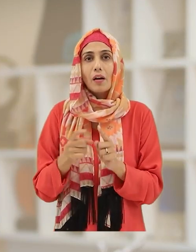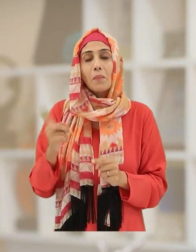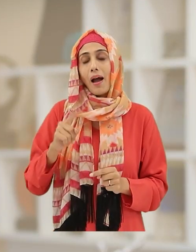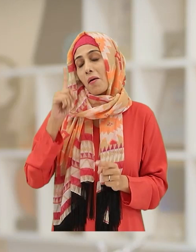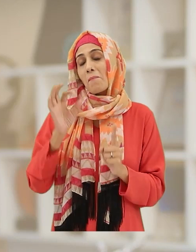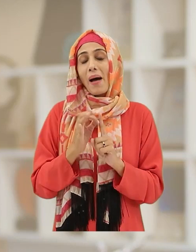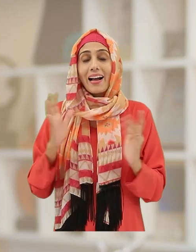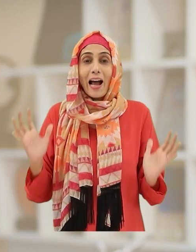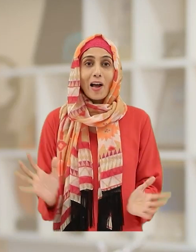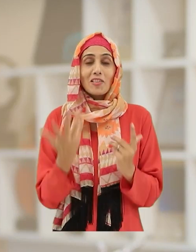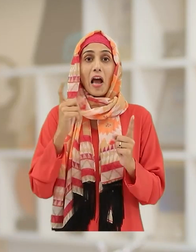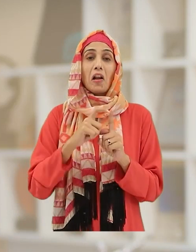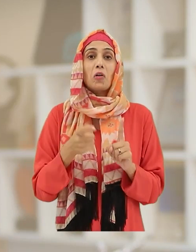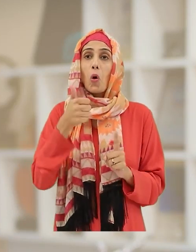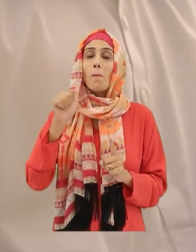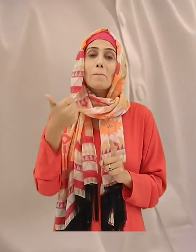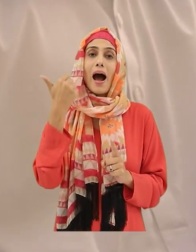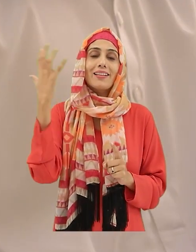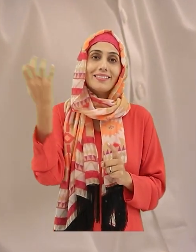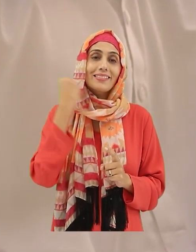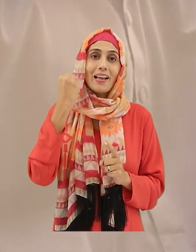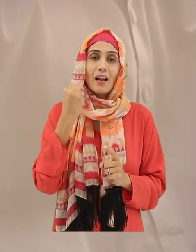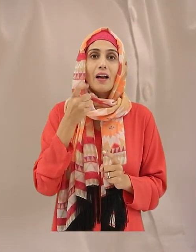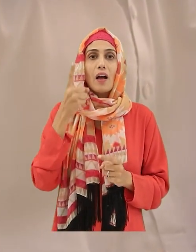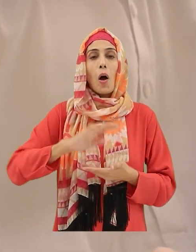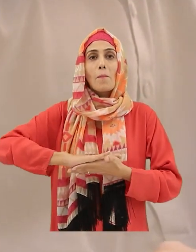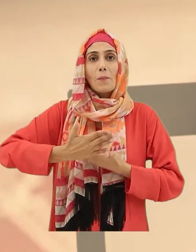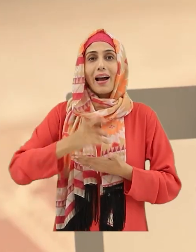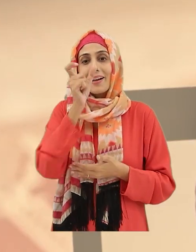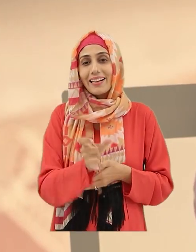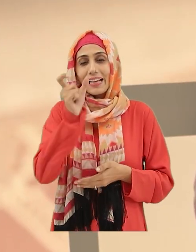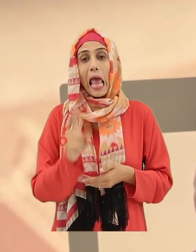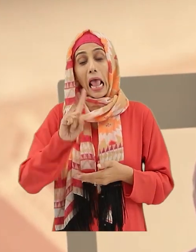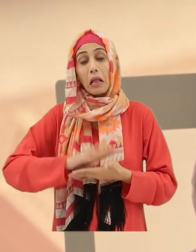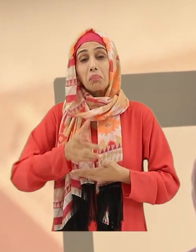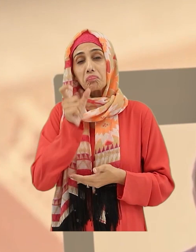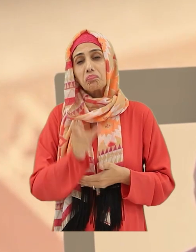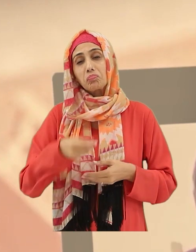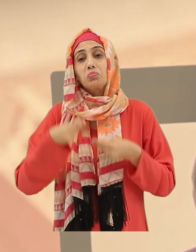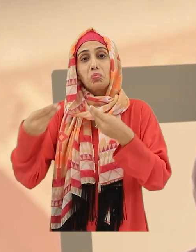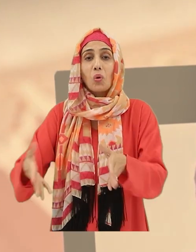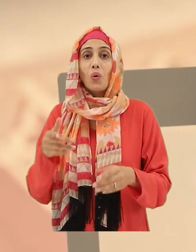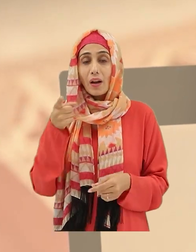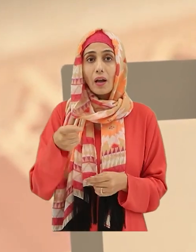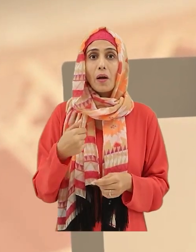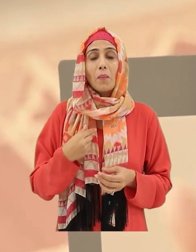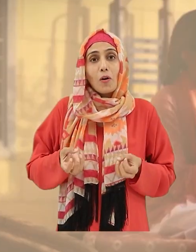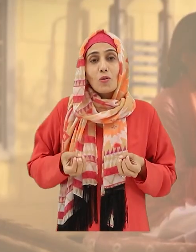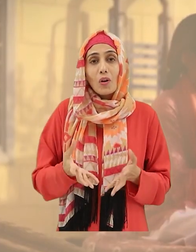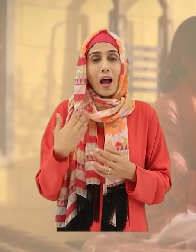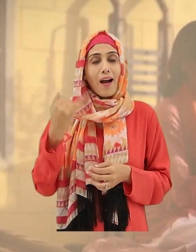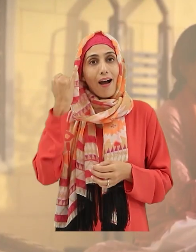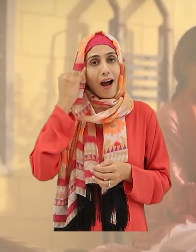these are, again, the miracles of Pakistan. We found a donor who bought a laptop for each one of our students. Not a brand new